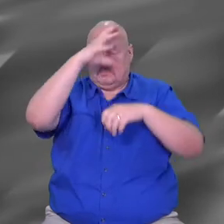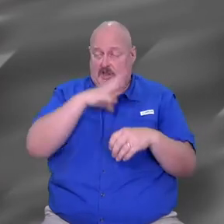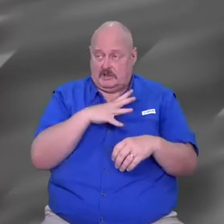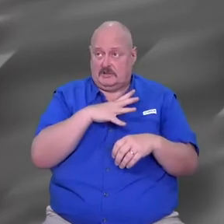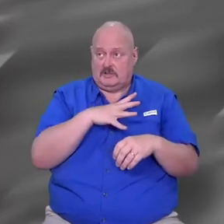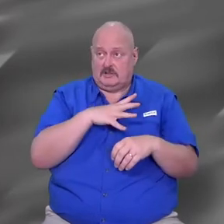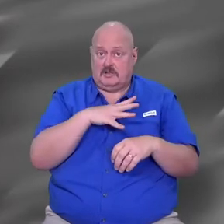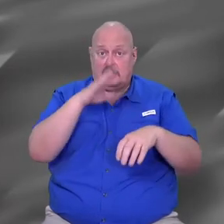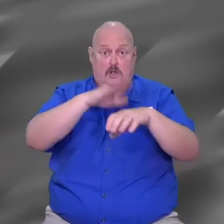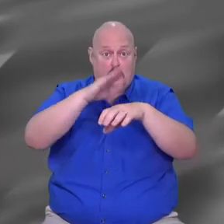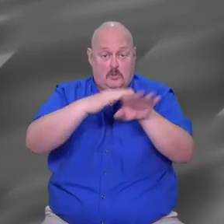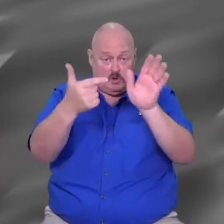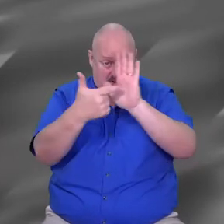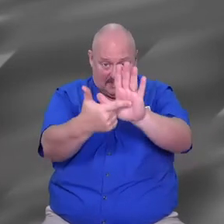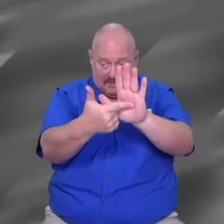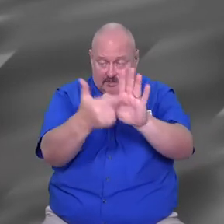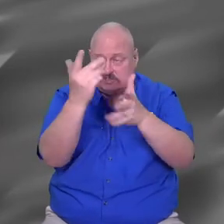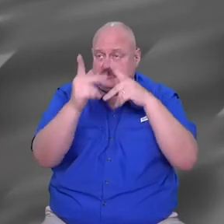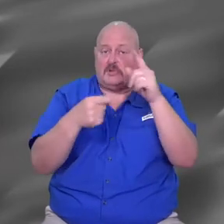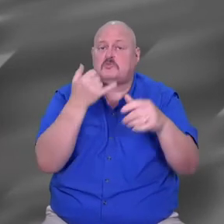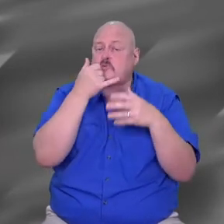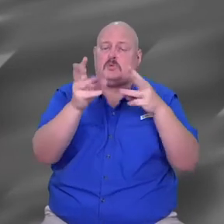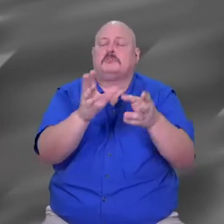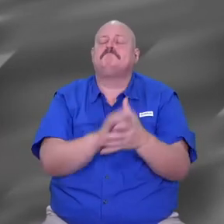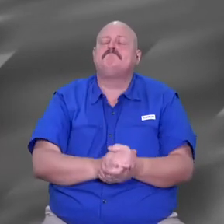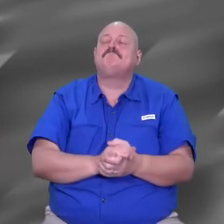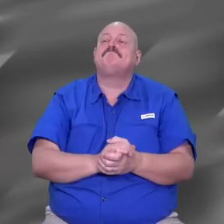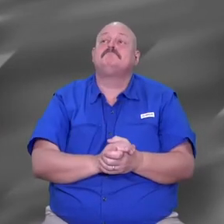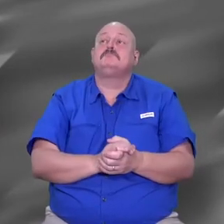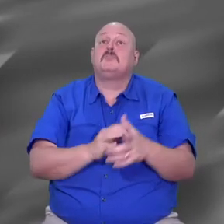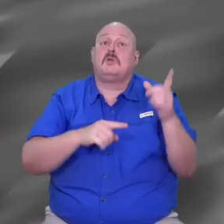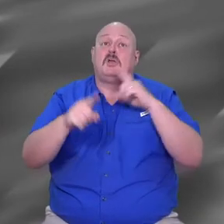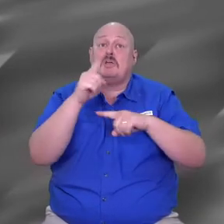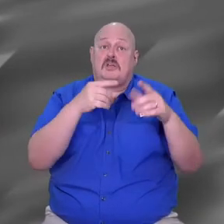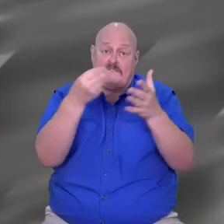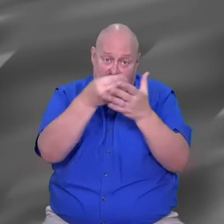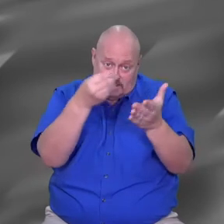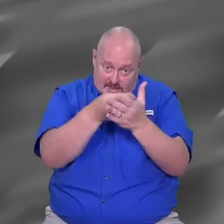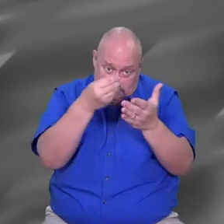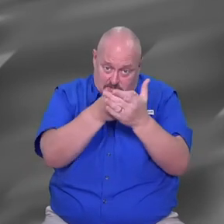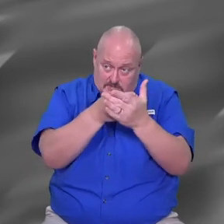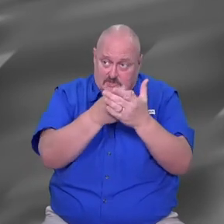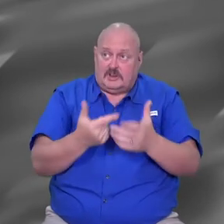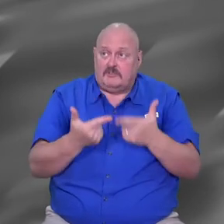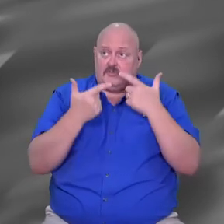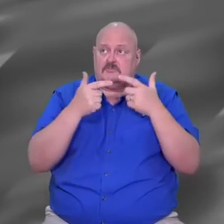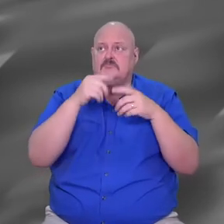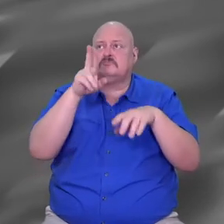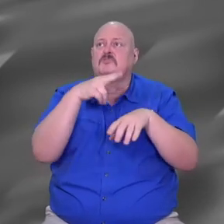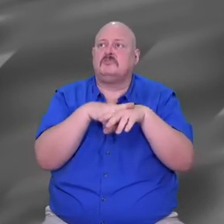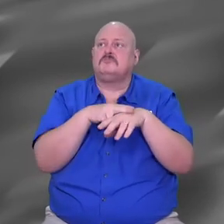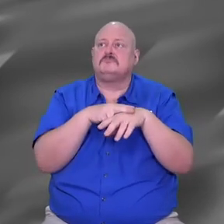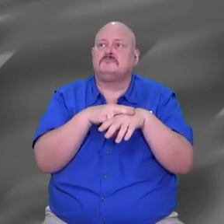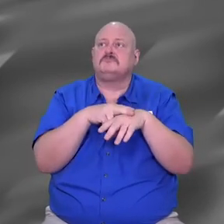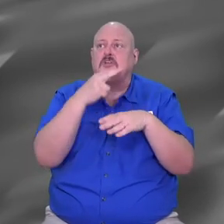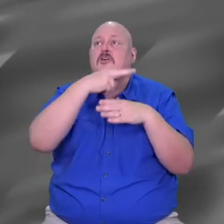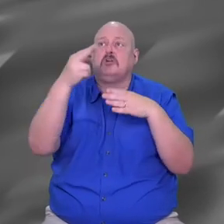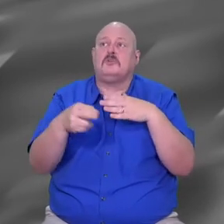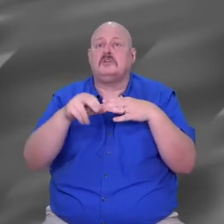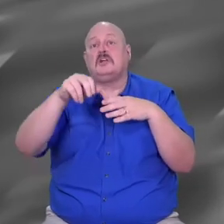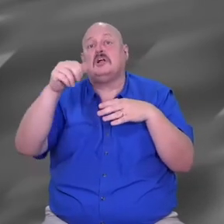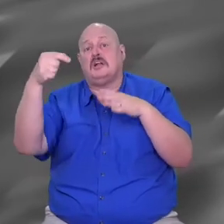Here are the warning signs that someone is headed the wrong direction when it comes to the financial aspects of life, which typically are the result of